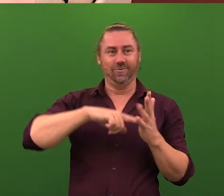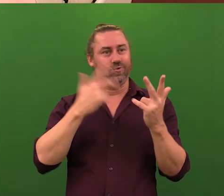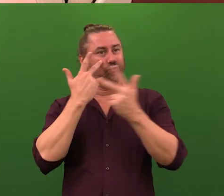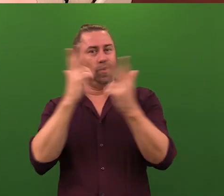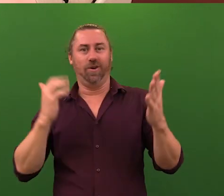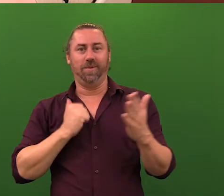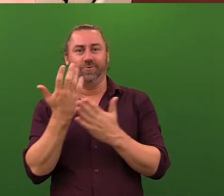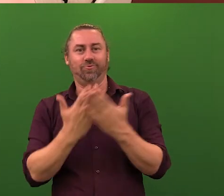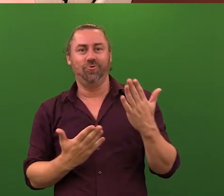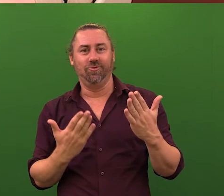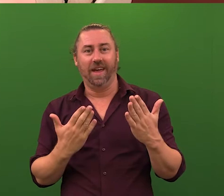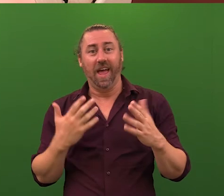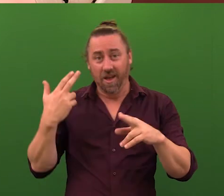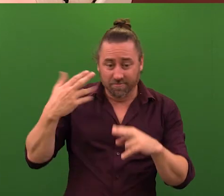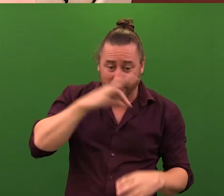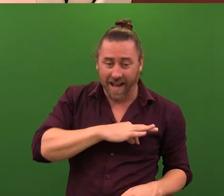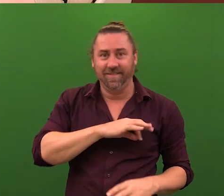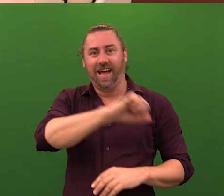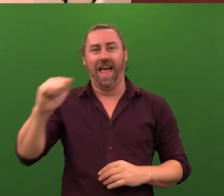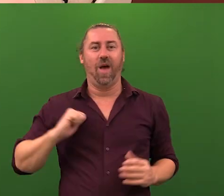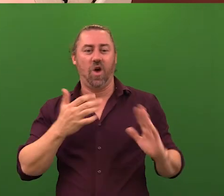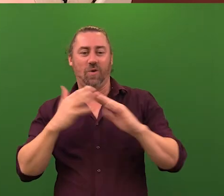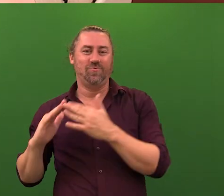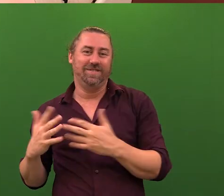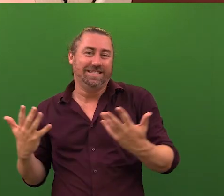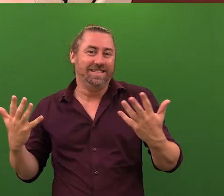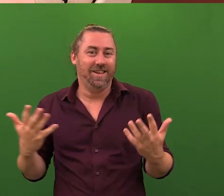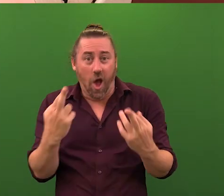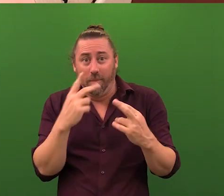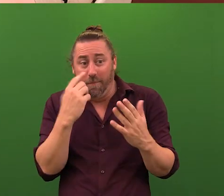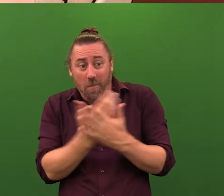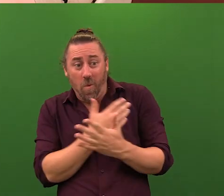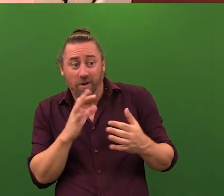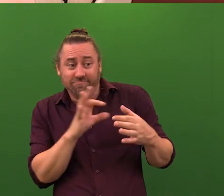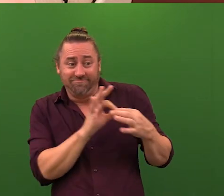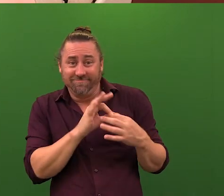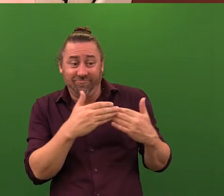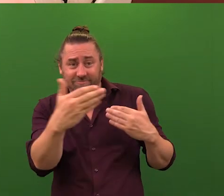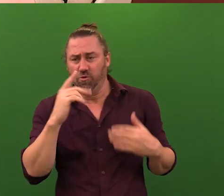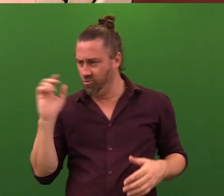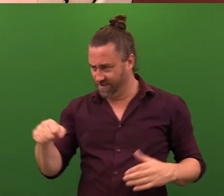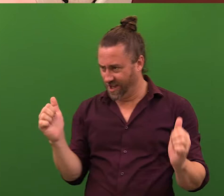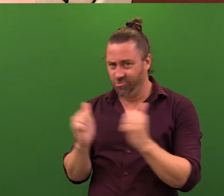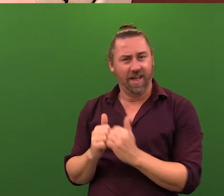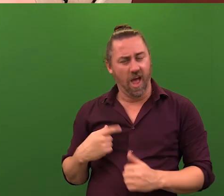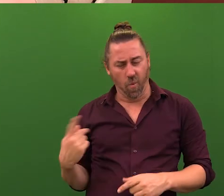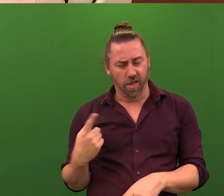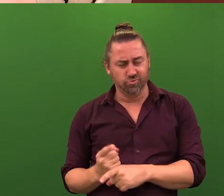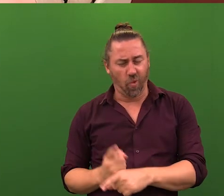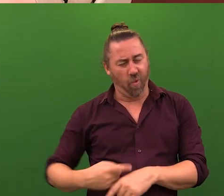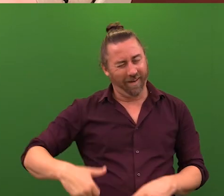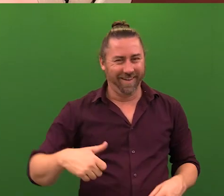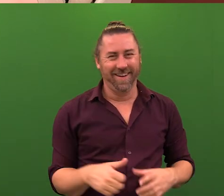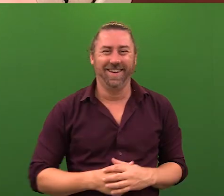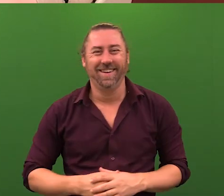tell these stories for our community. And hopefully we can do more together. I agree. Let's talk.